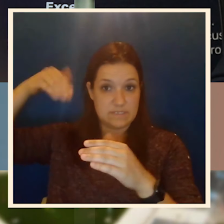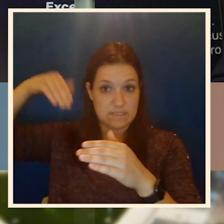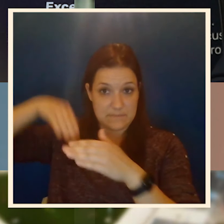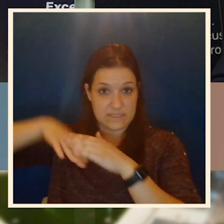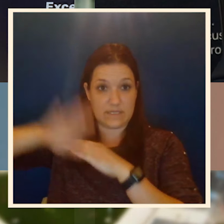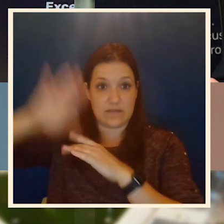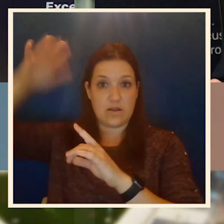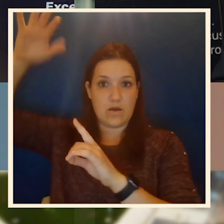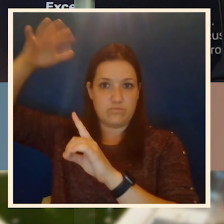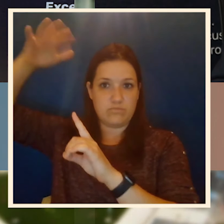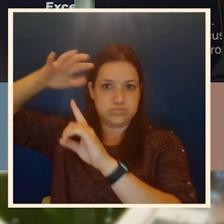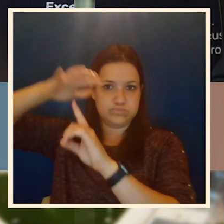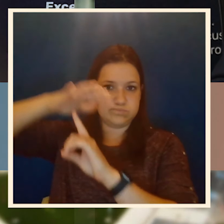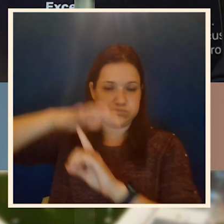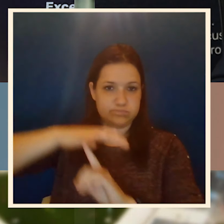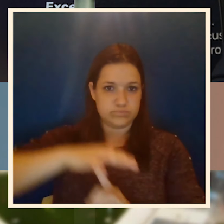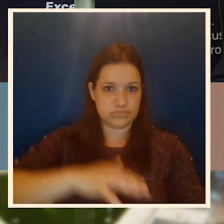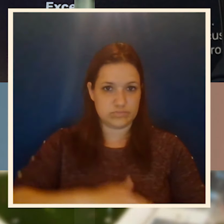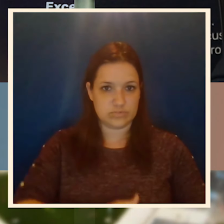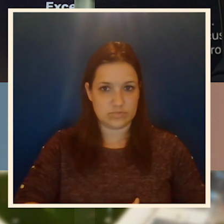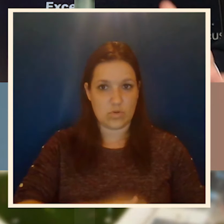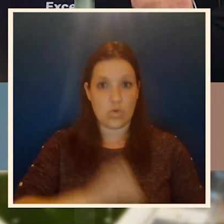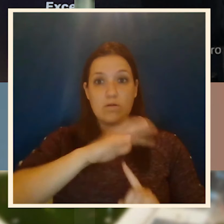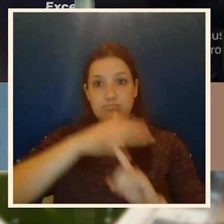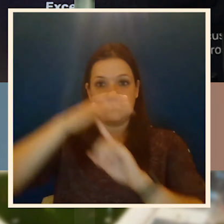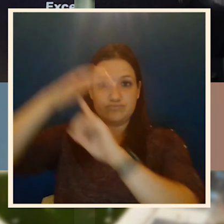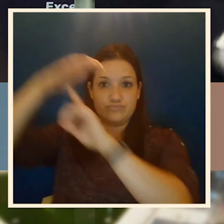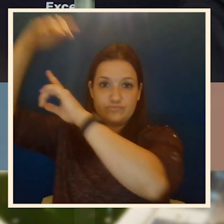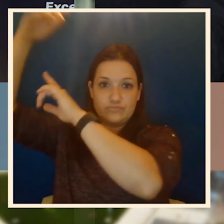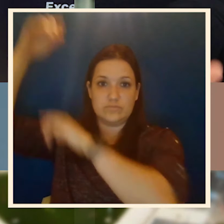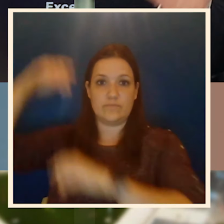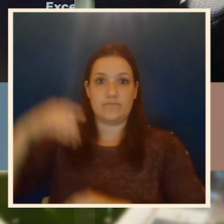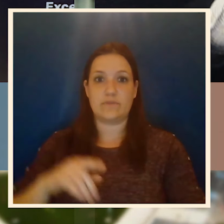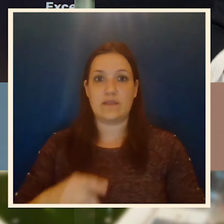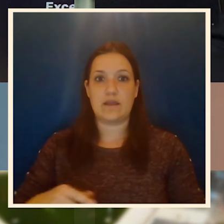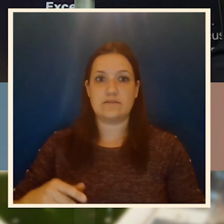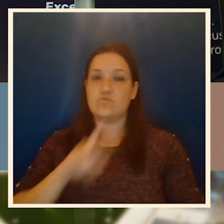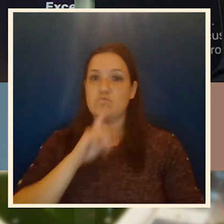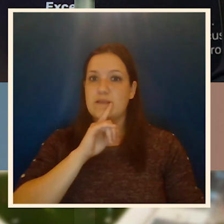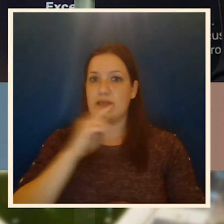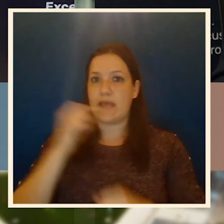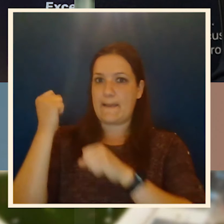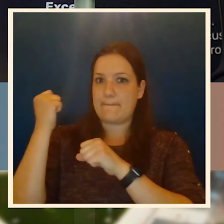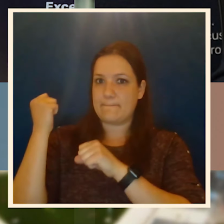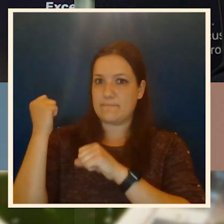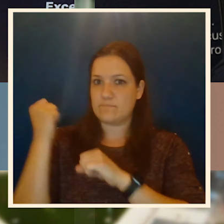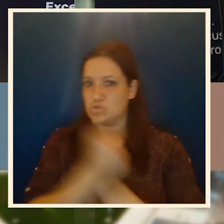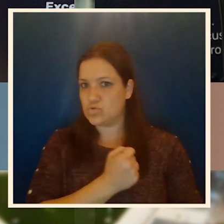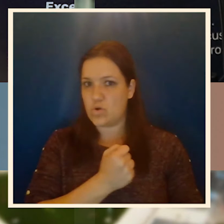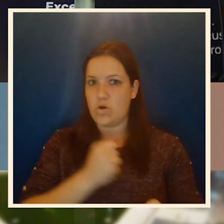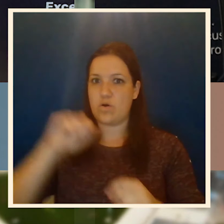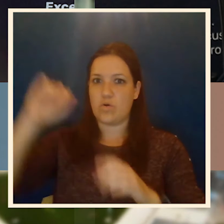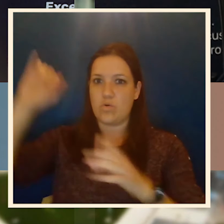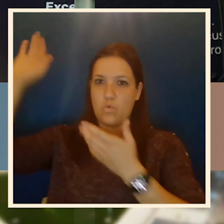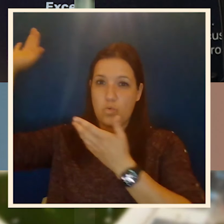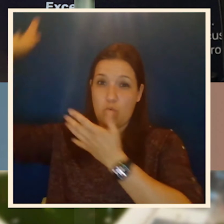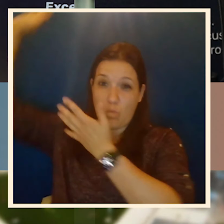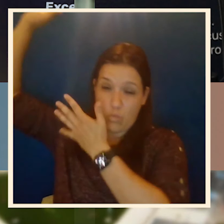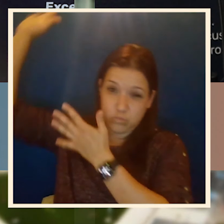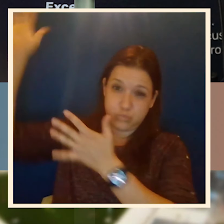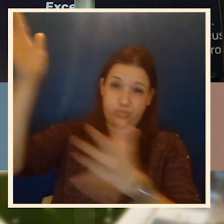in, either lands or takes off. That creates a pretty powerful downwash. And if